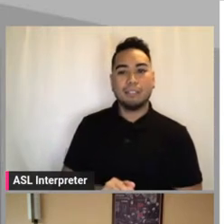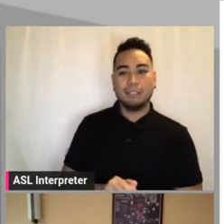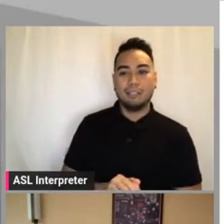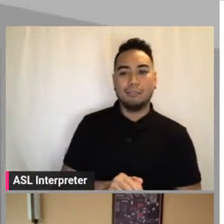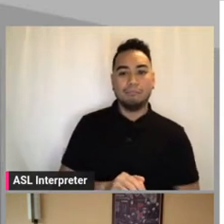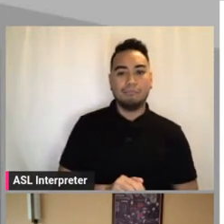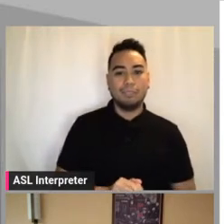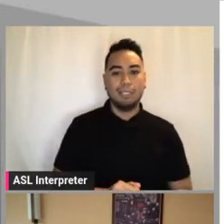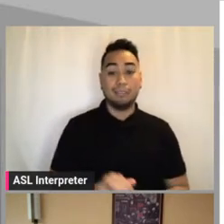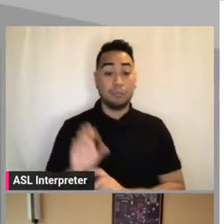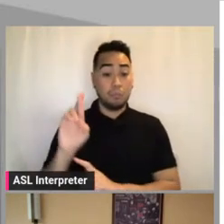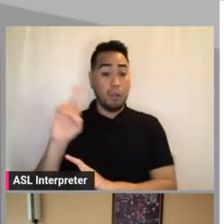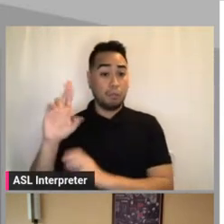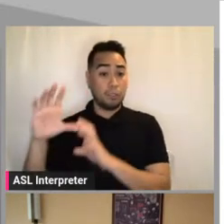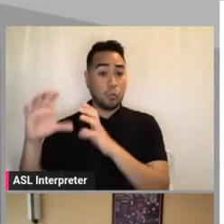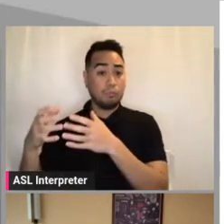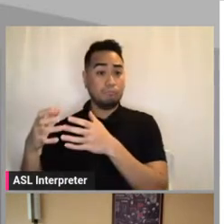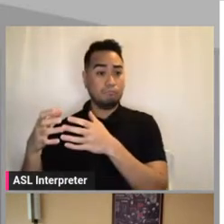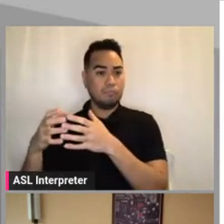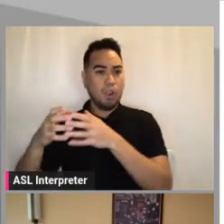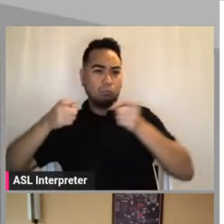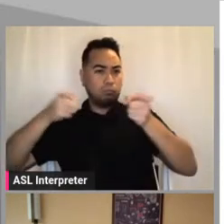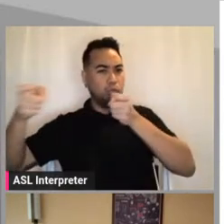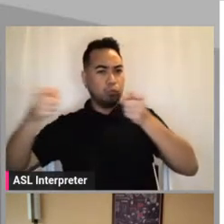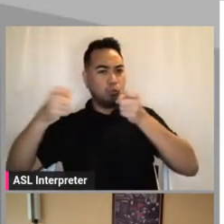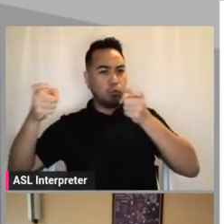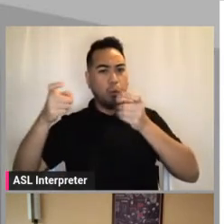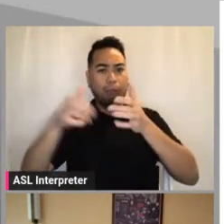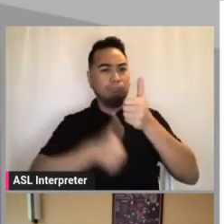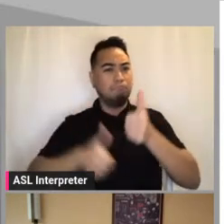Republican Party, control of the Supreme Court,